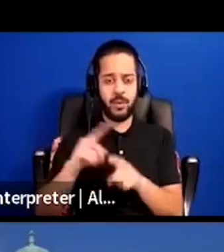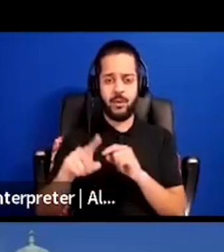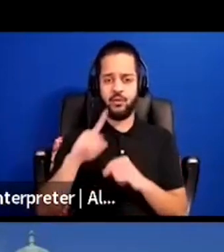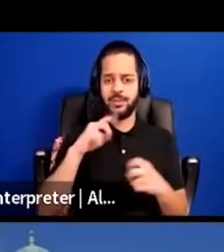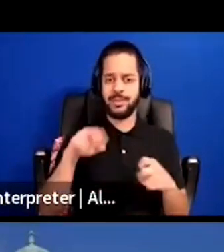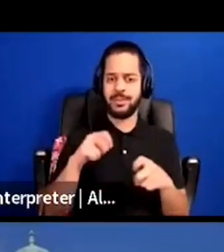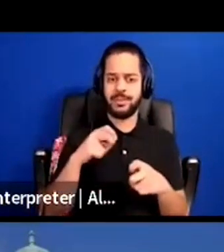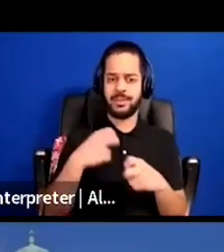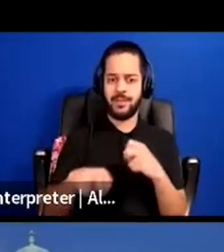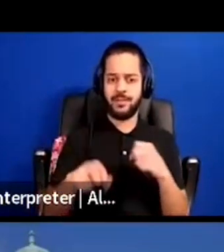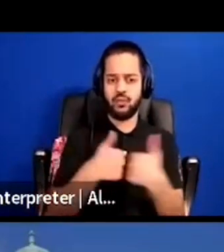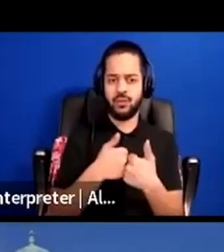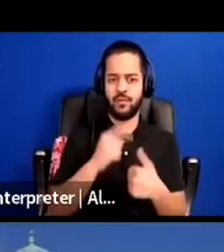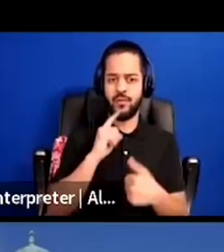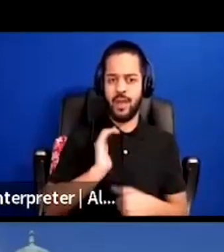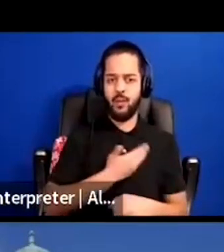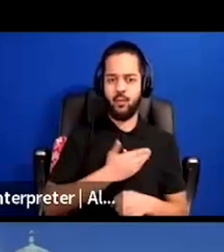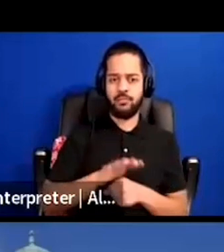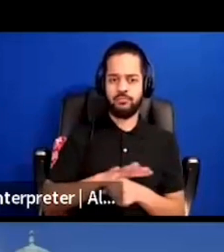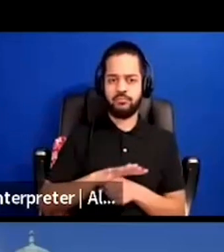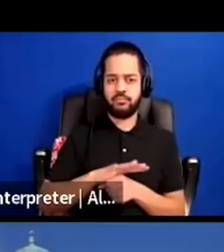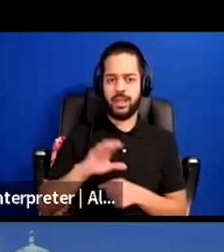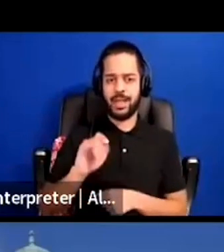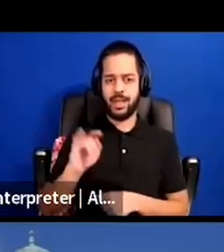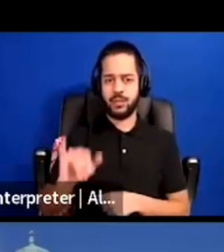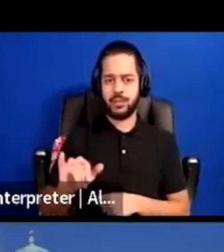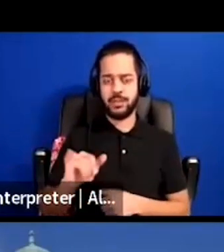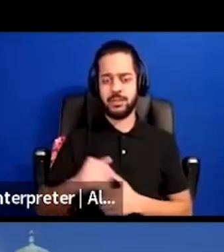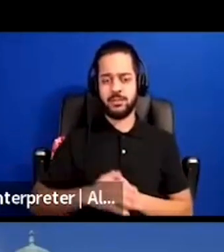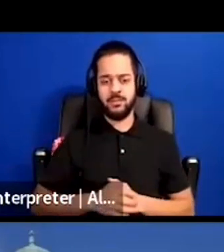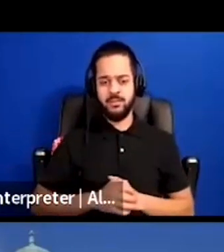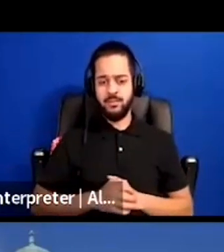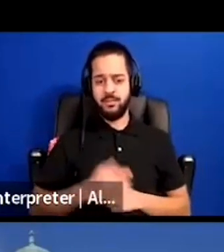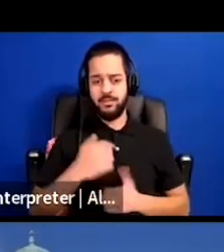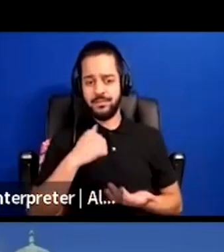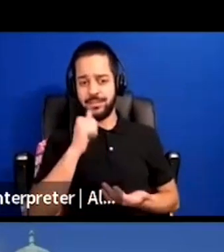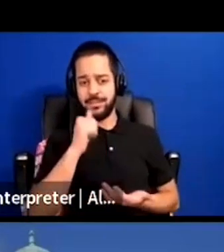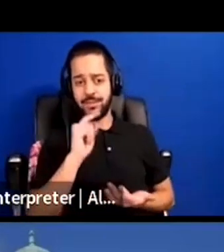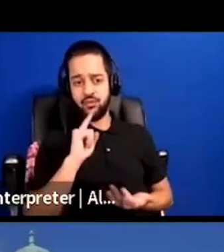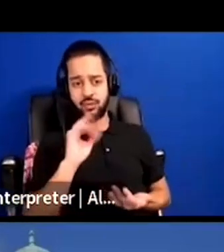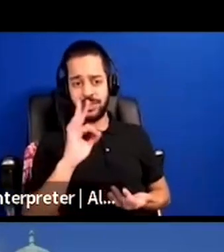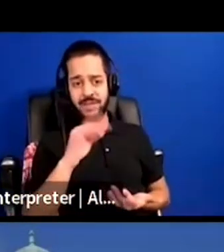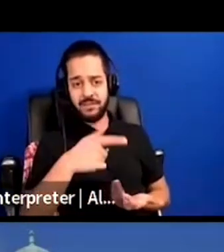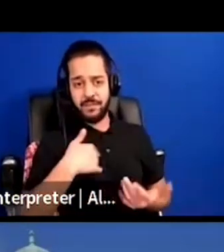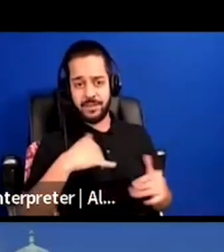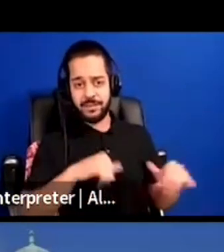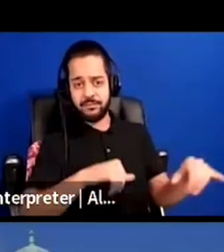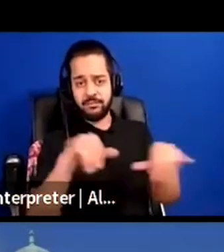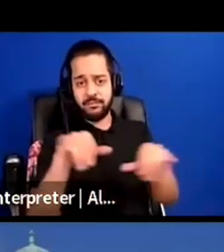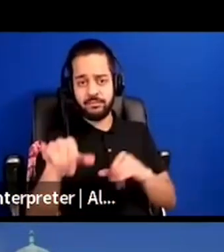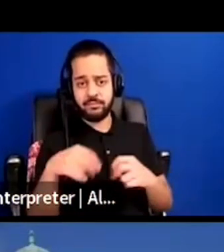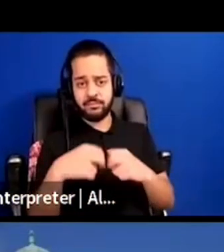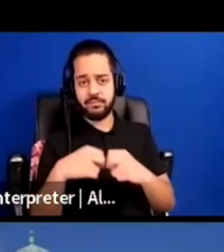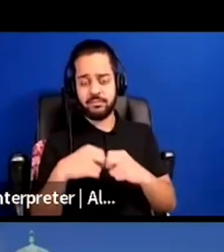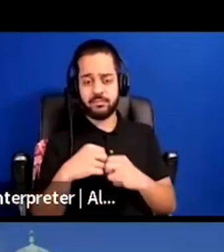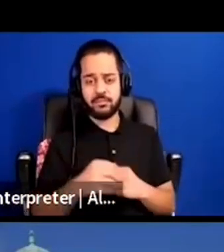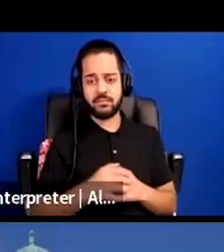in. Thank you, Dee. So I don't know if that Hi, Sharon, addresses County. that second one. Do you mind sharing? I'm what sorry.